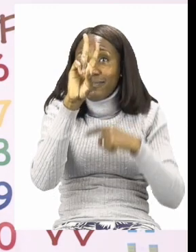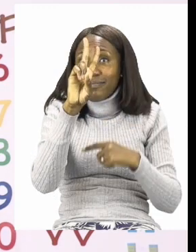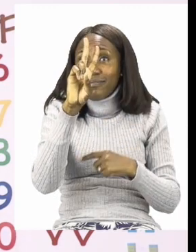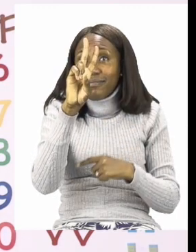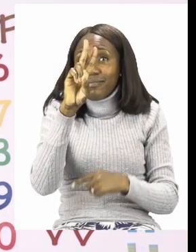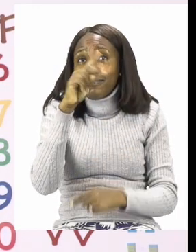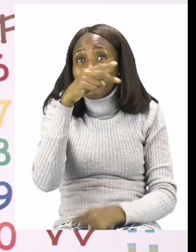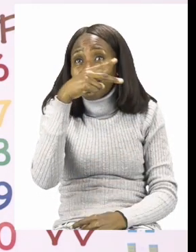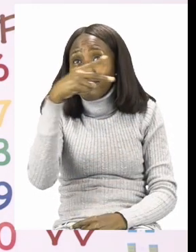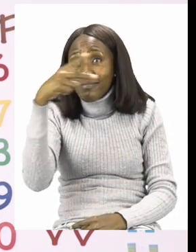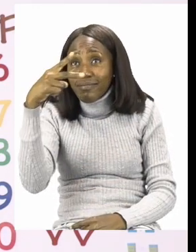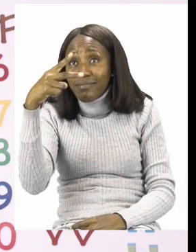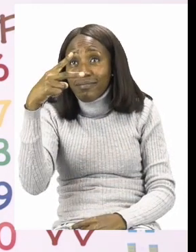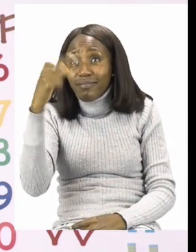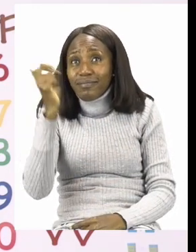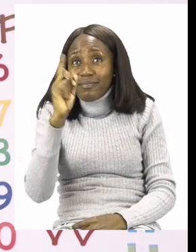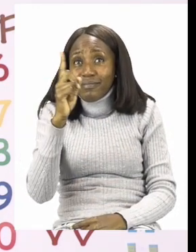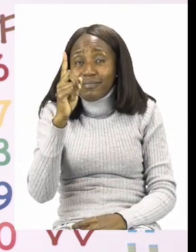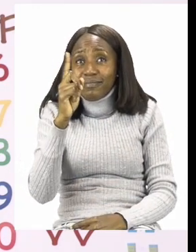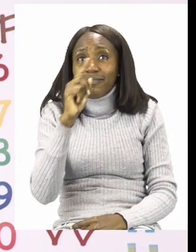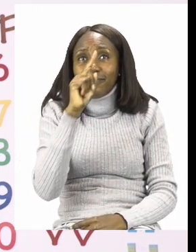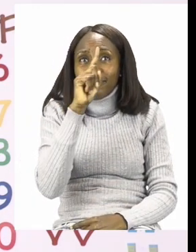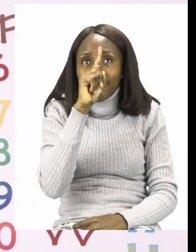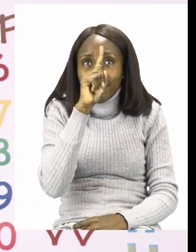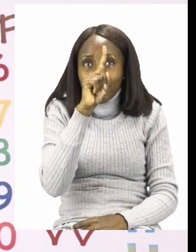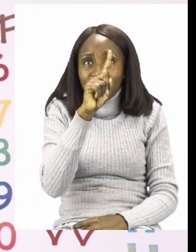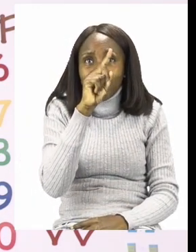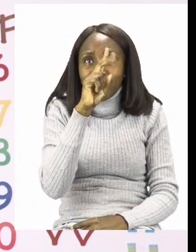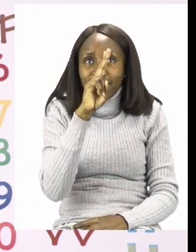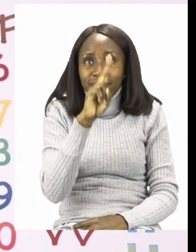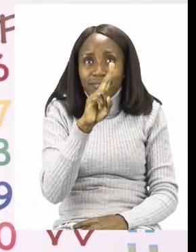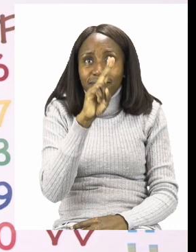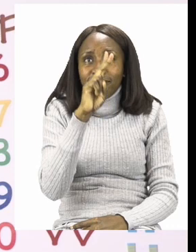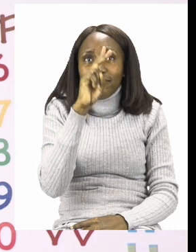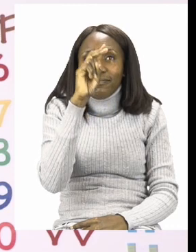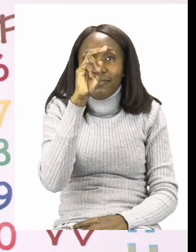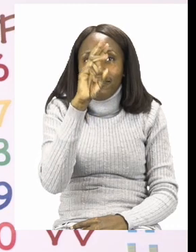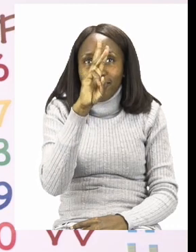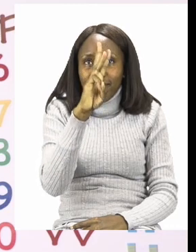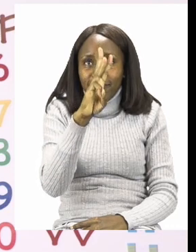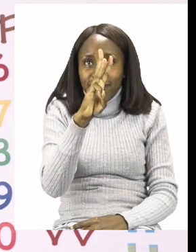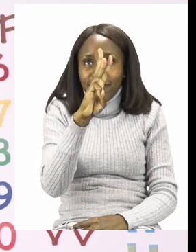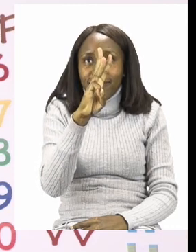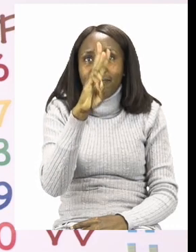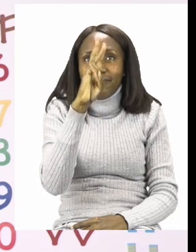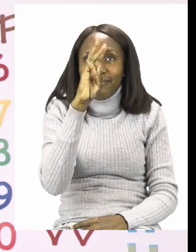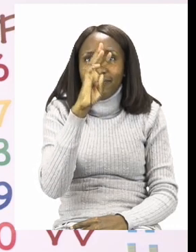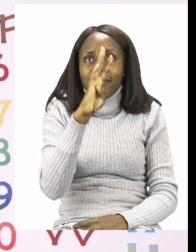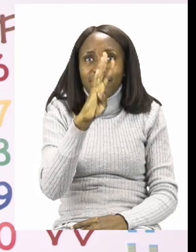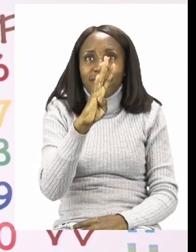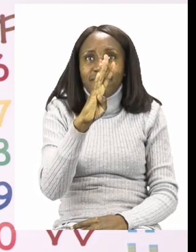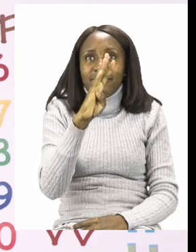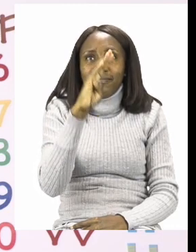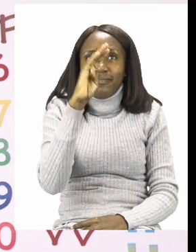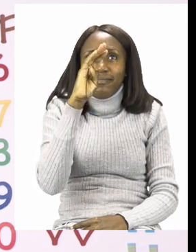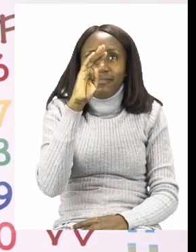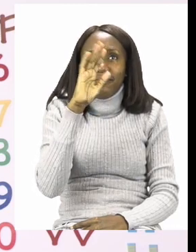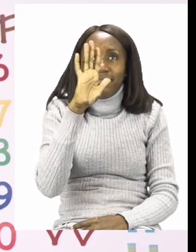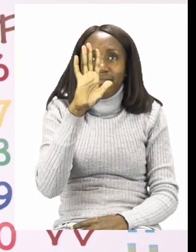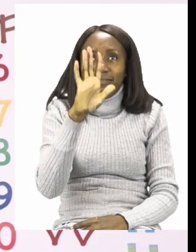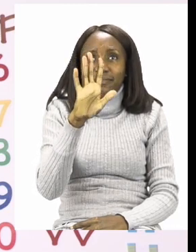let's count all the dots together. 1, 2, 3,